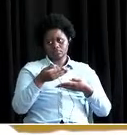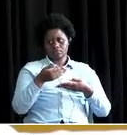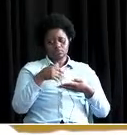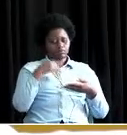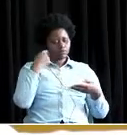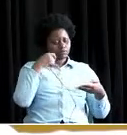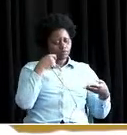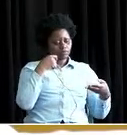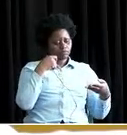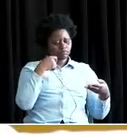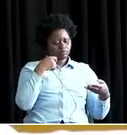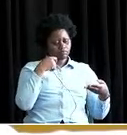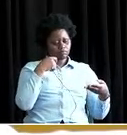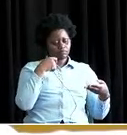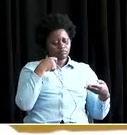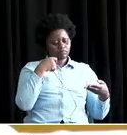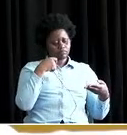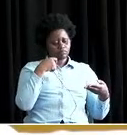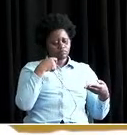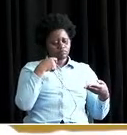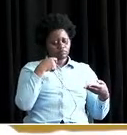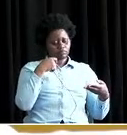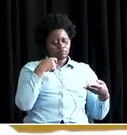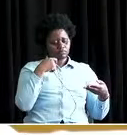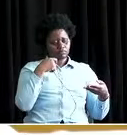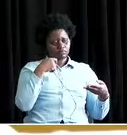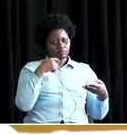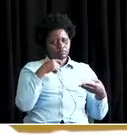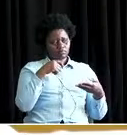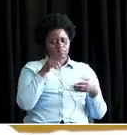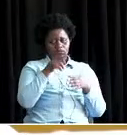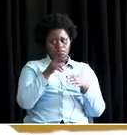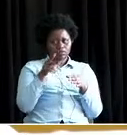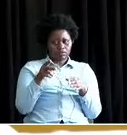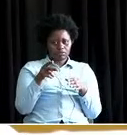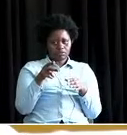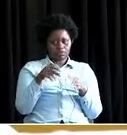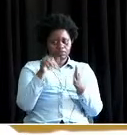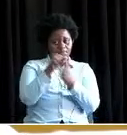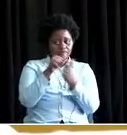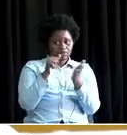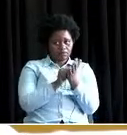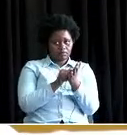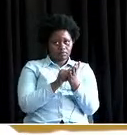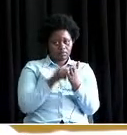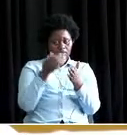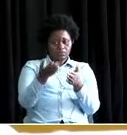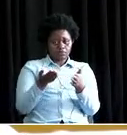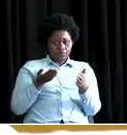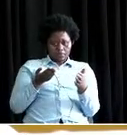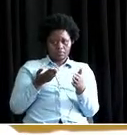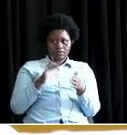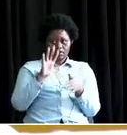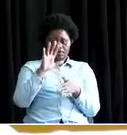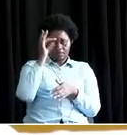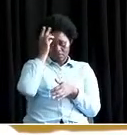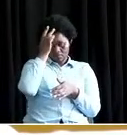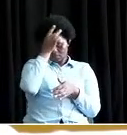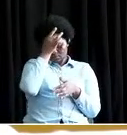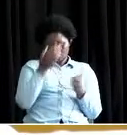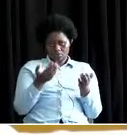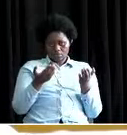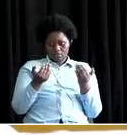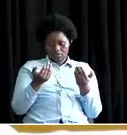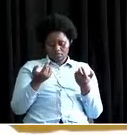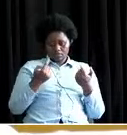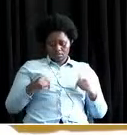Yes? Speaker, is Councillor Paruk. The supplementary agenda came over 5 minutes to us. You expect us